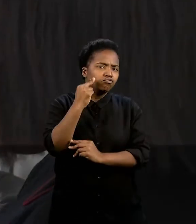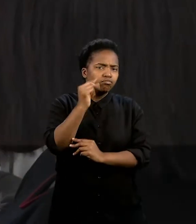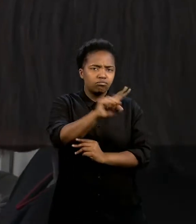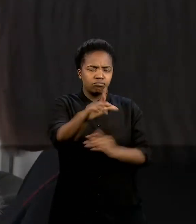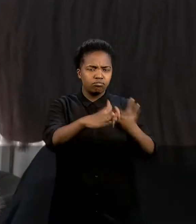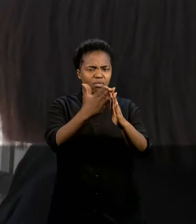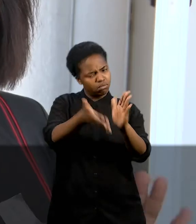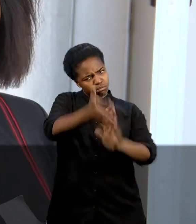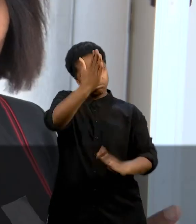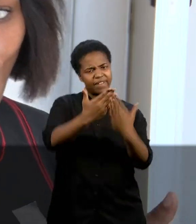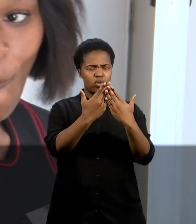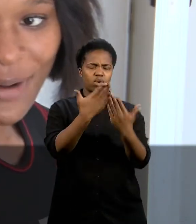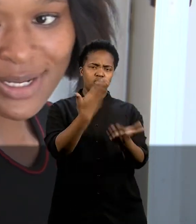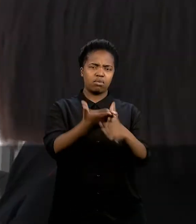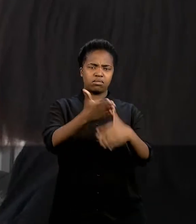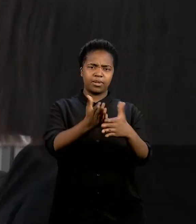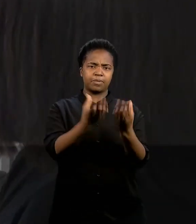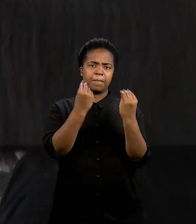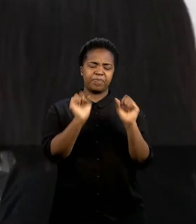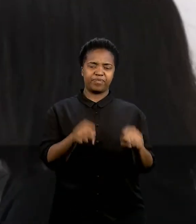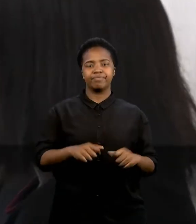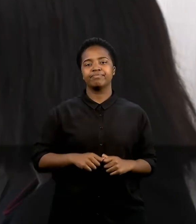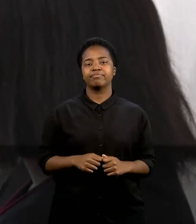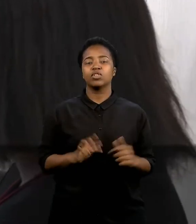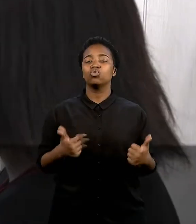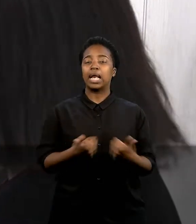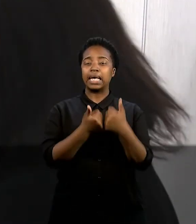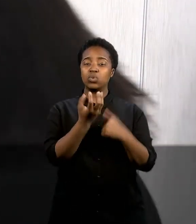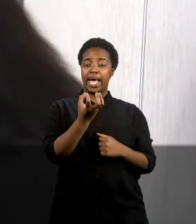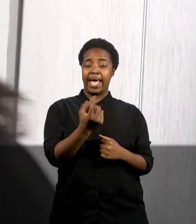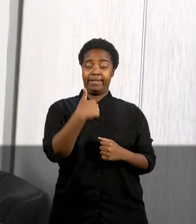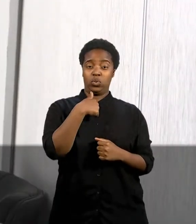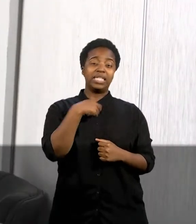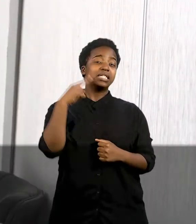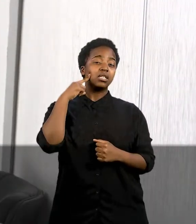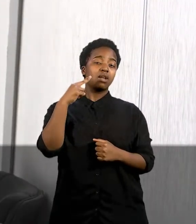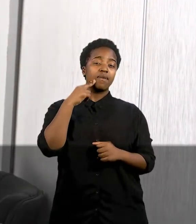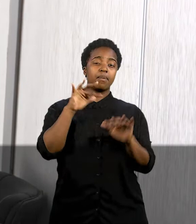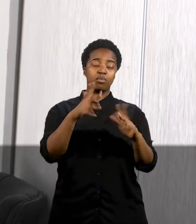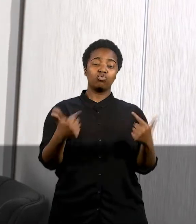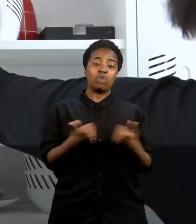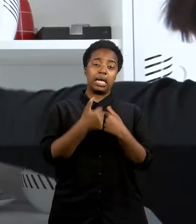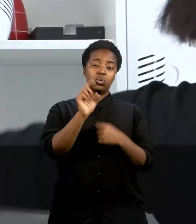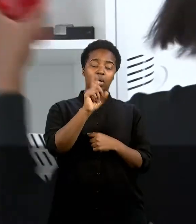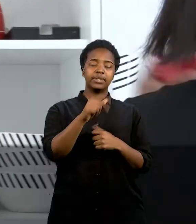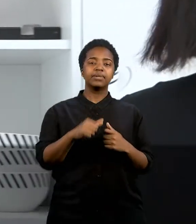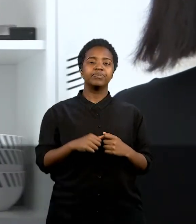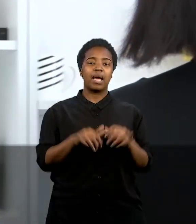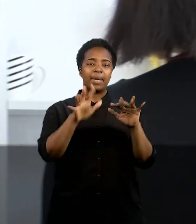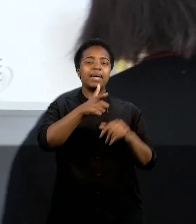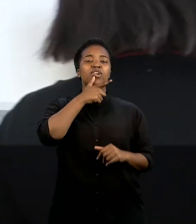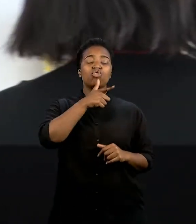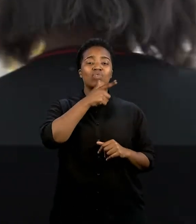mele bafunde bakhona ukuyosebenza khona. I-challenge enkulu esinayo-ke thina njengabantu abadeaf ukuthi